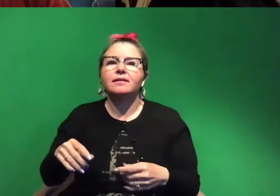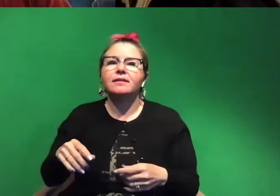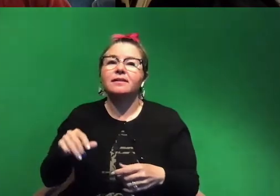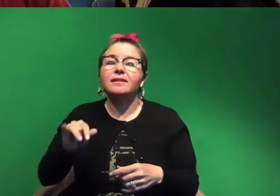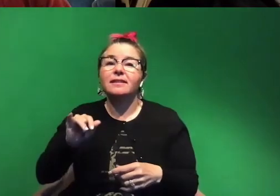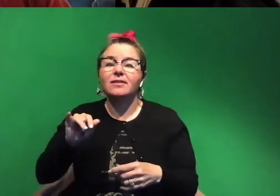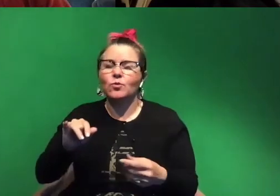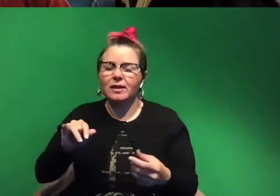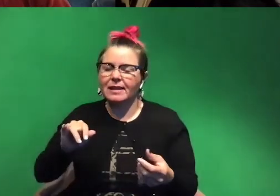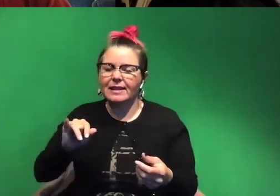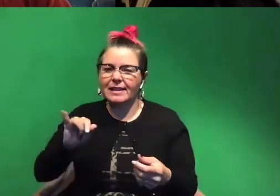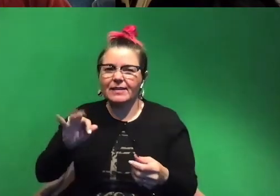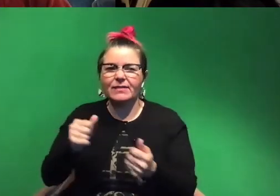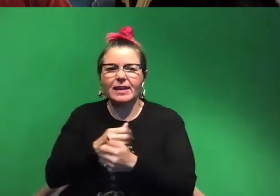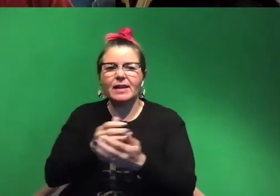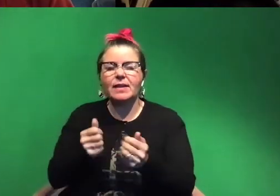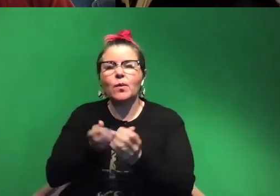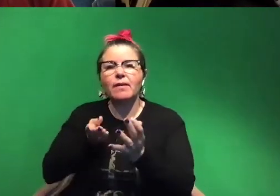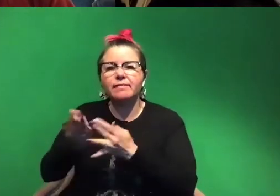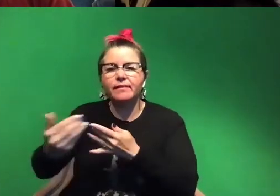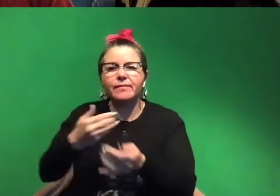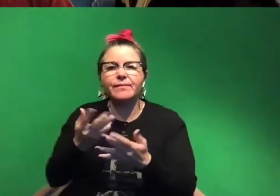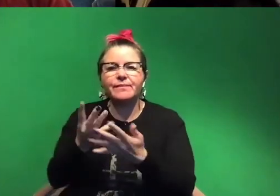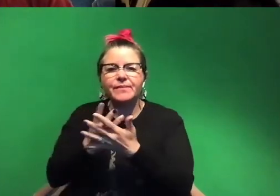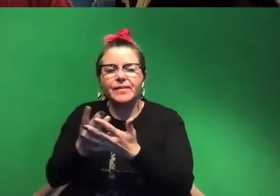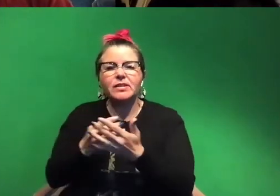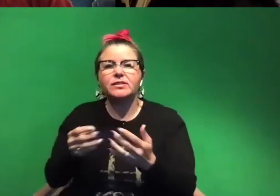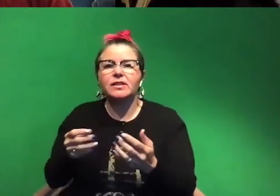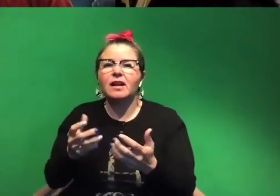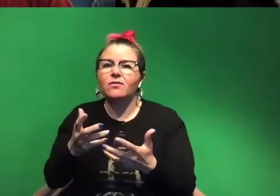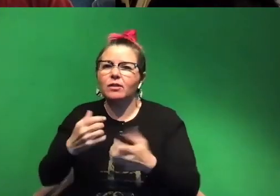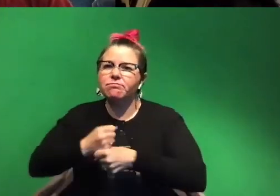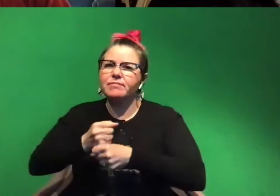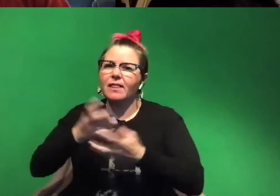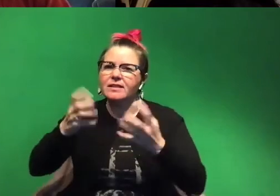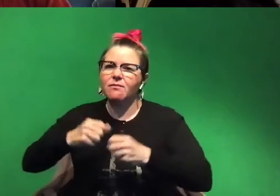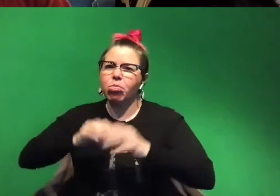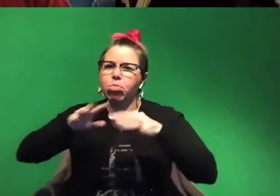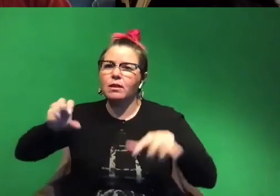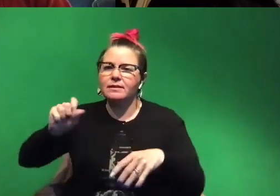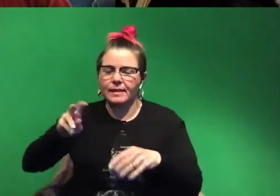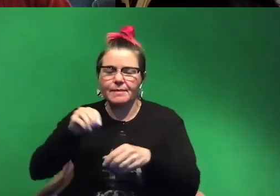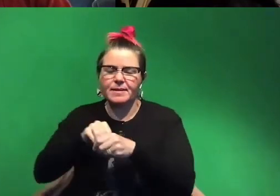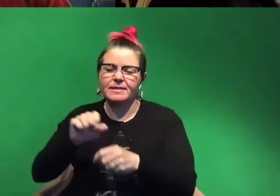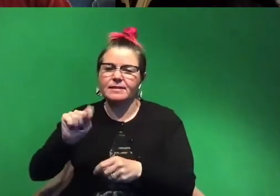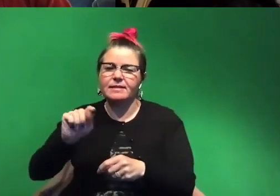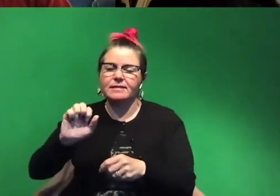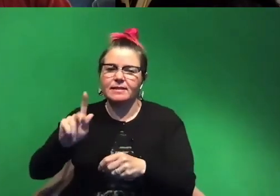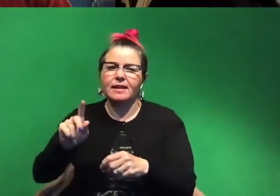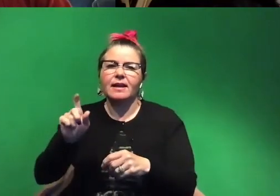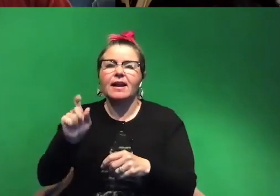in anything that has a flow-through filter. If they create lots of slime in the tank, you have to get